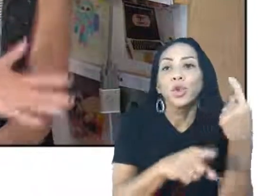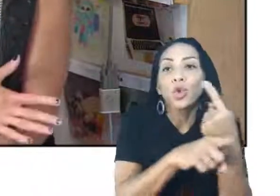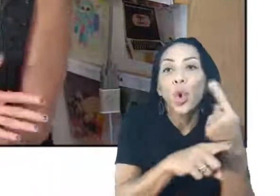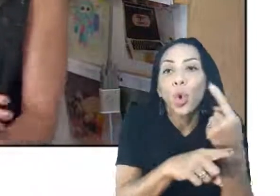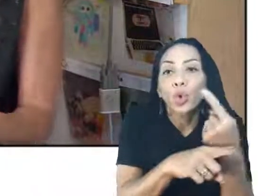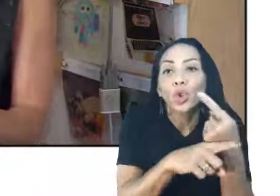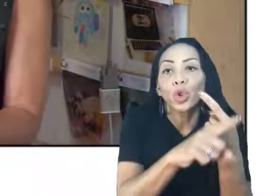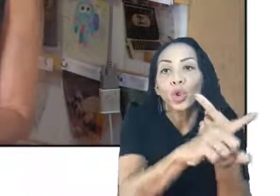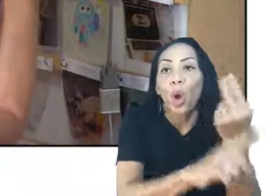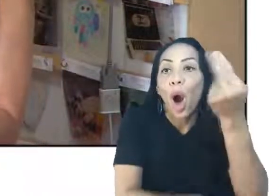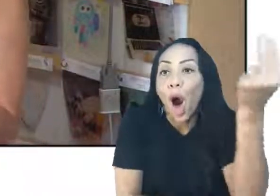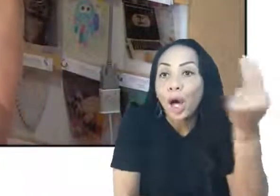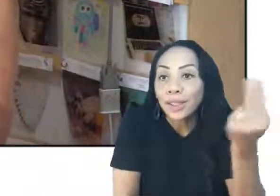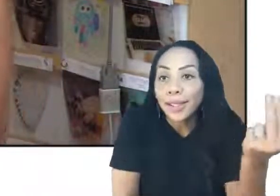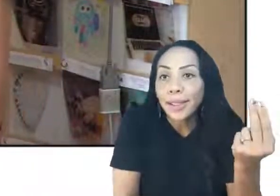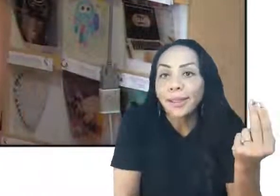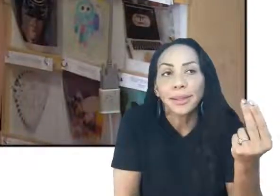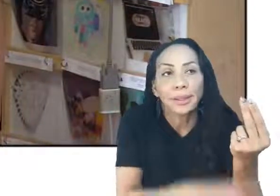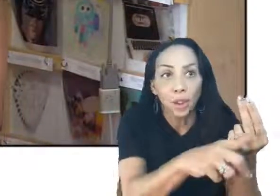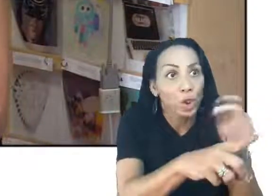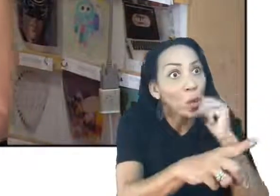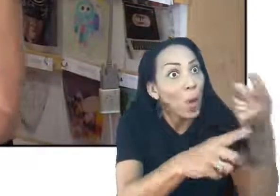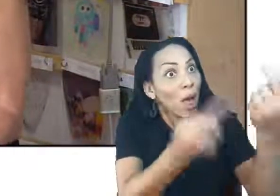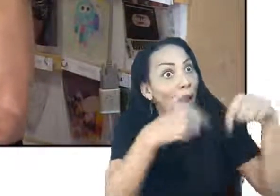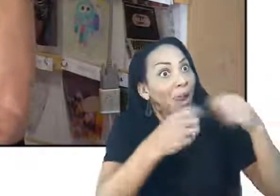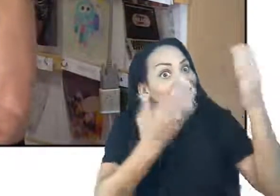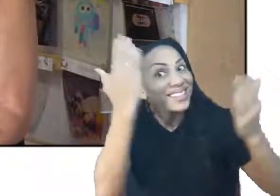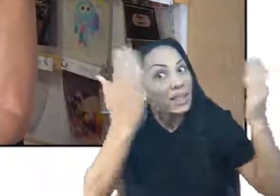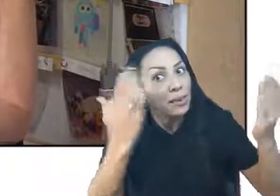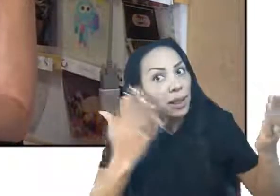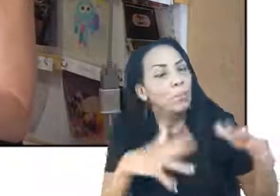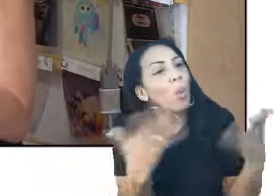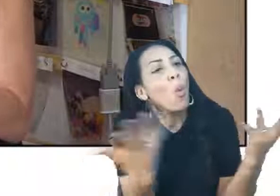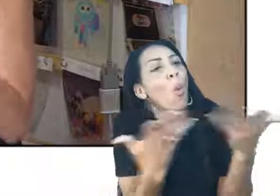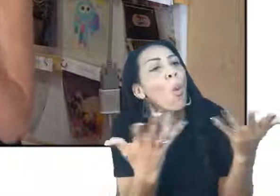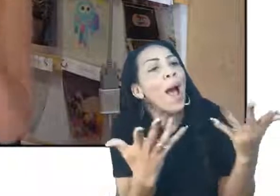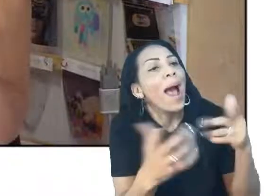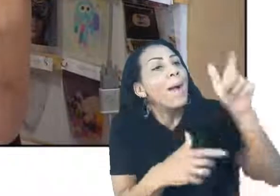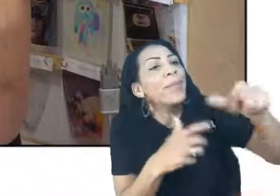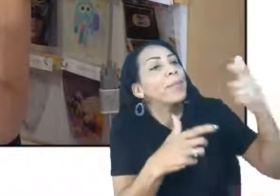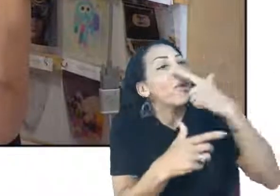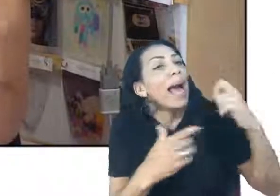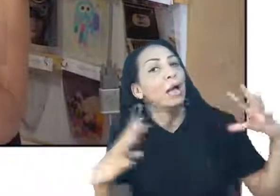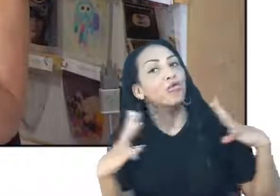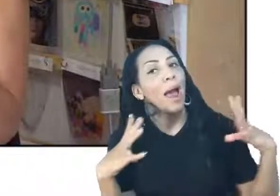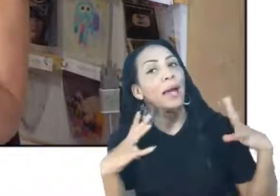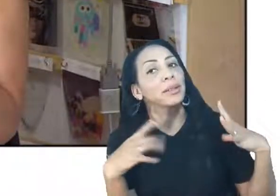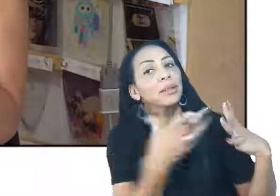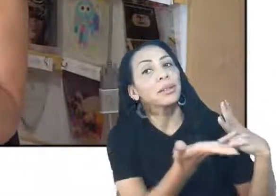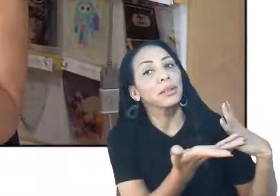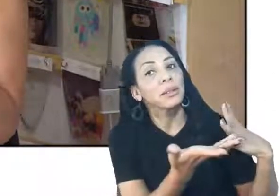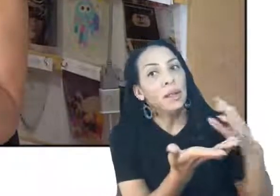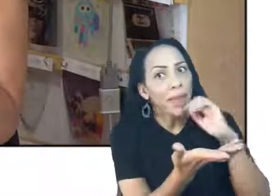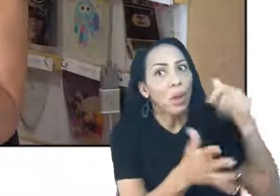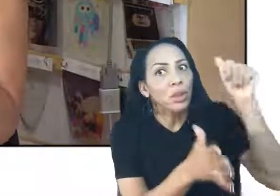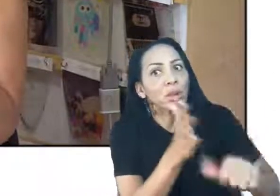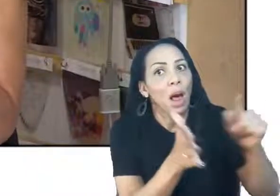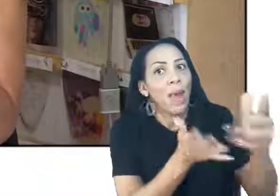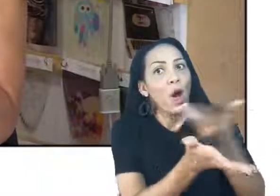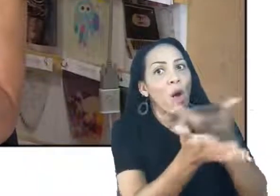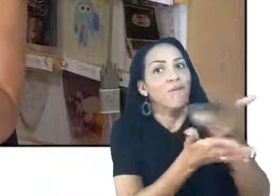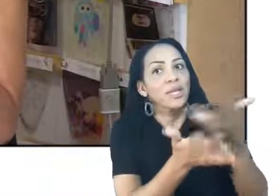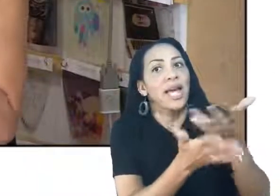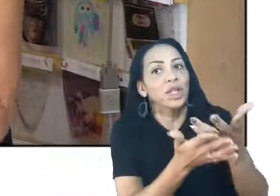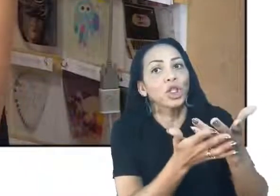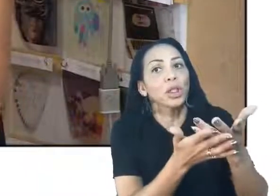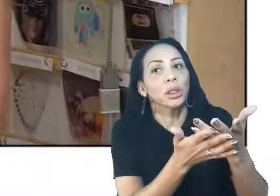at the beginning, so it doesn't come later on. So the artists, because I think particularly in visual art, it's often seen